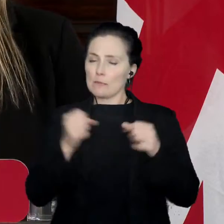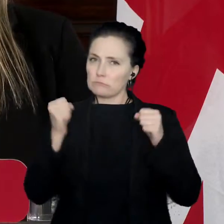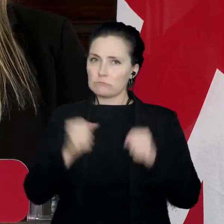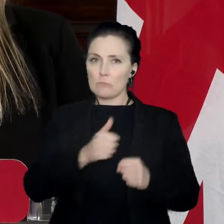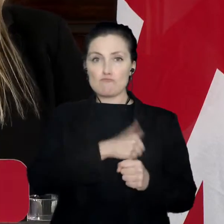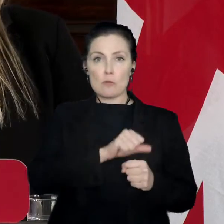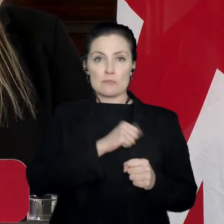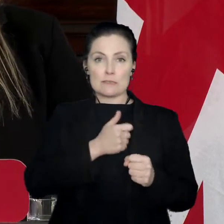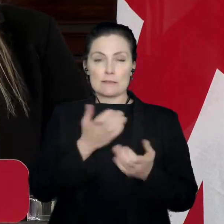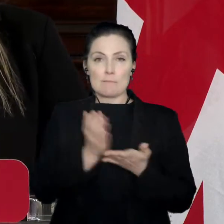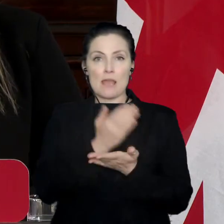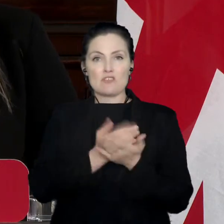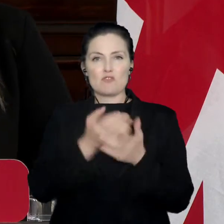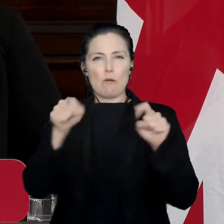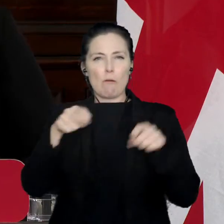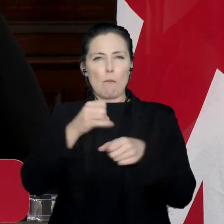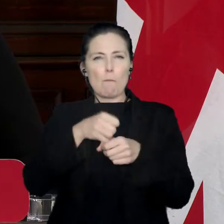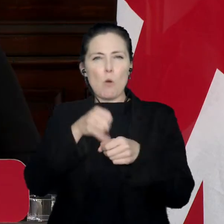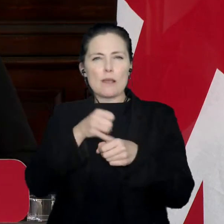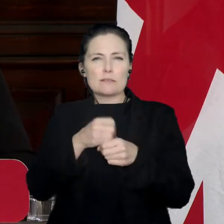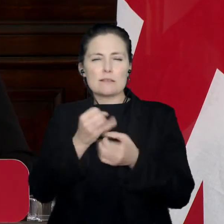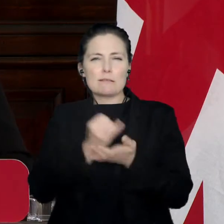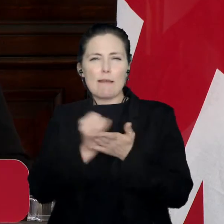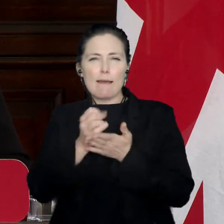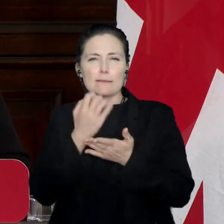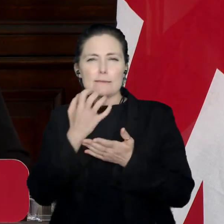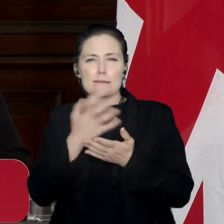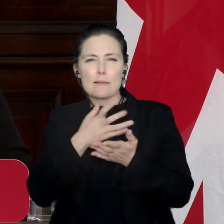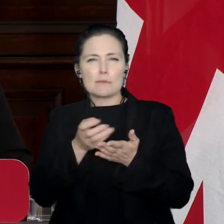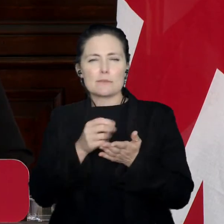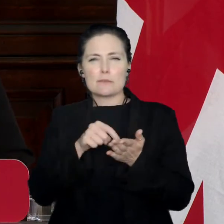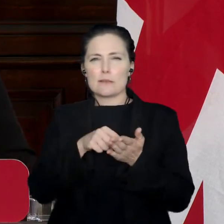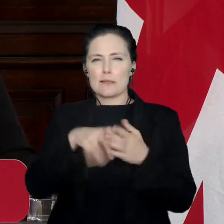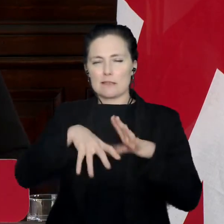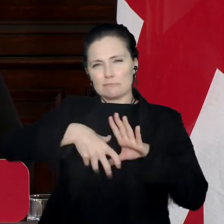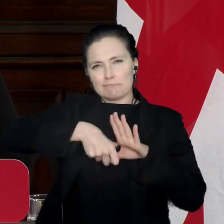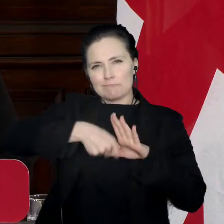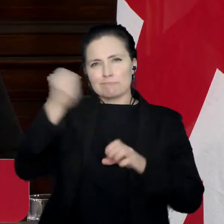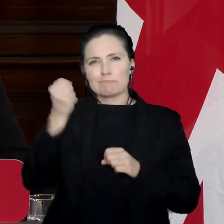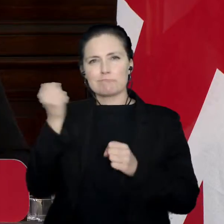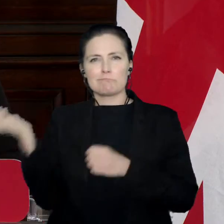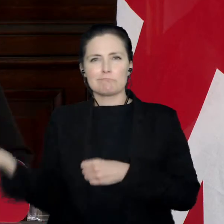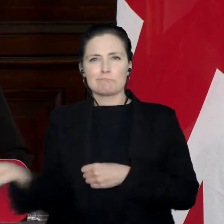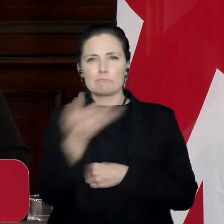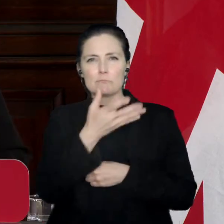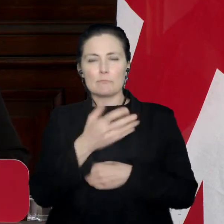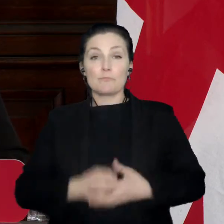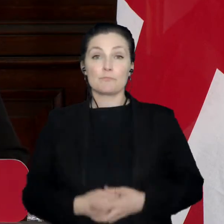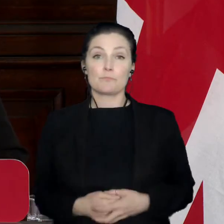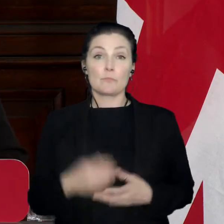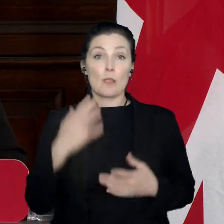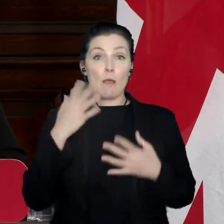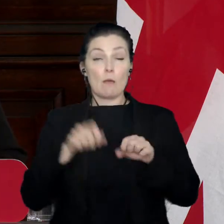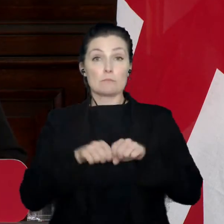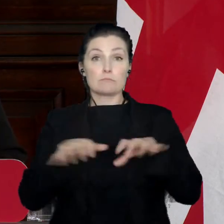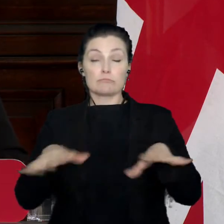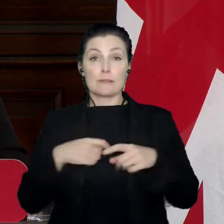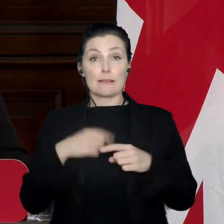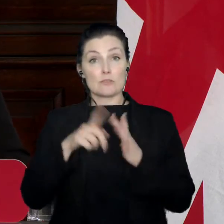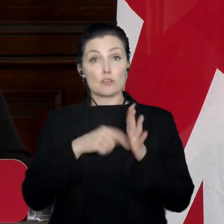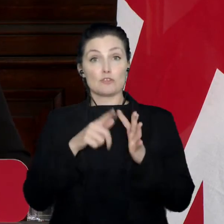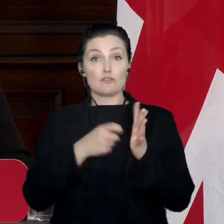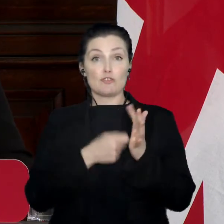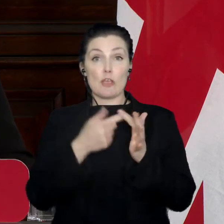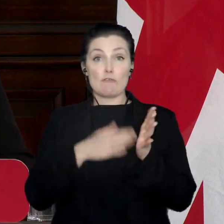roots. And when the EHRC report was released, Jeremy Corbyn, under whose watch anti-Semitism